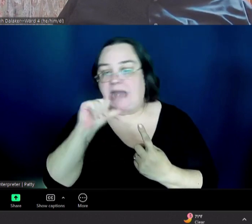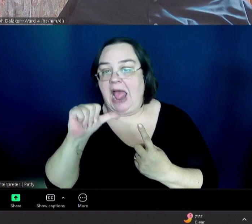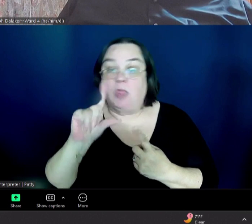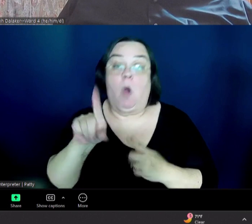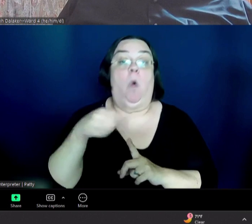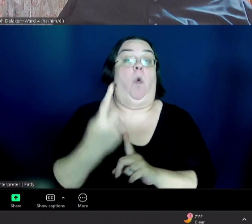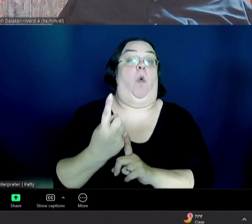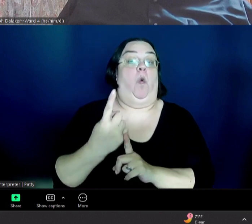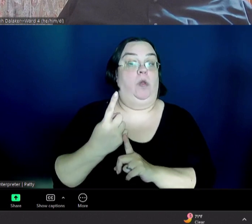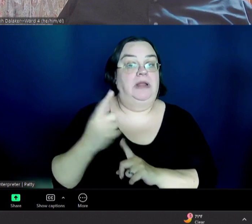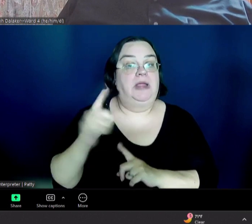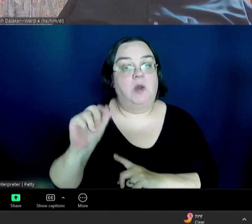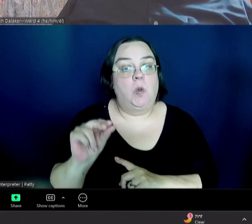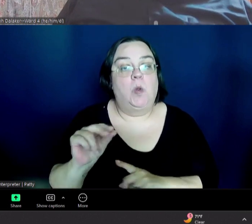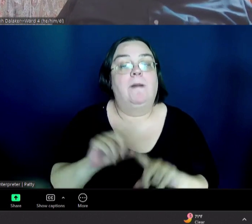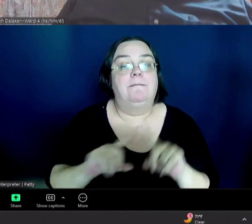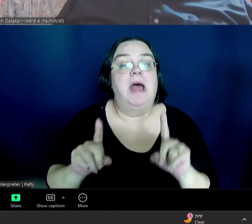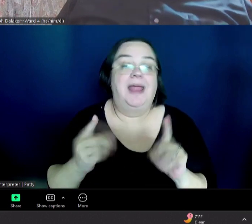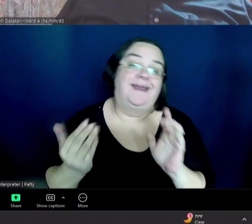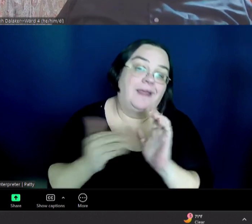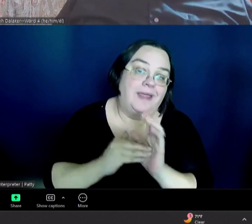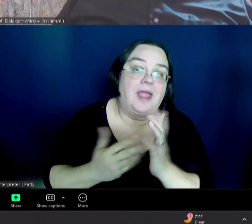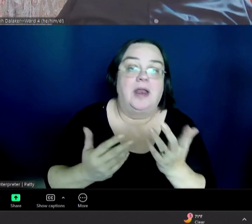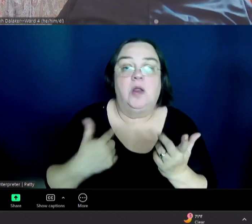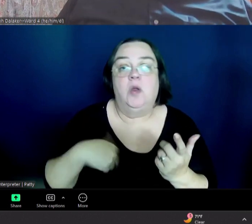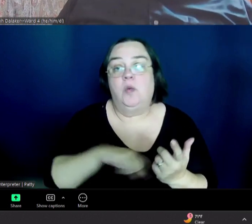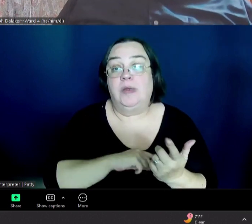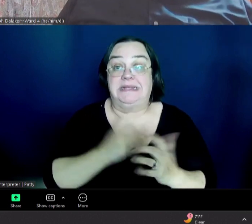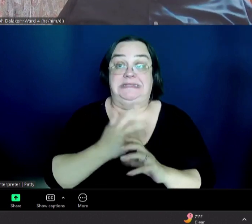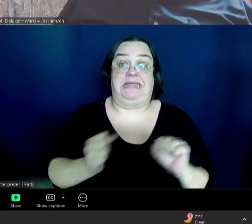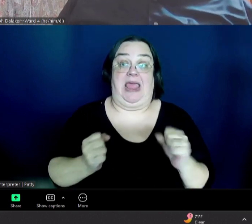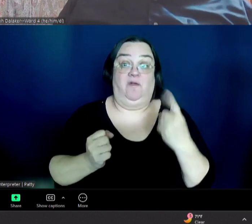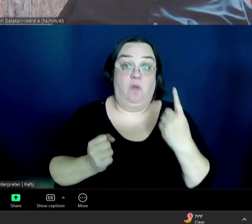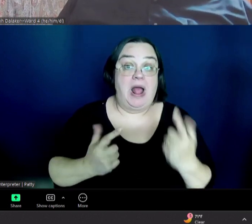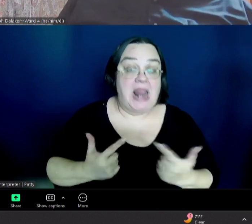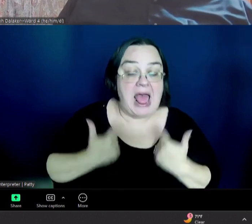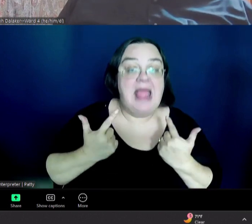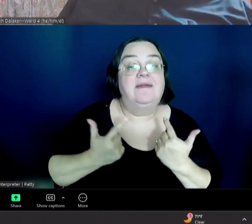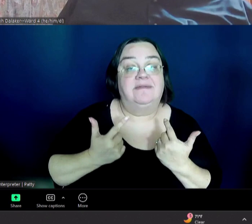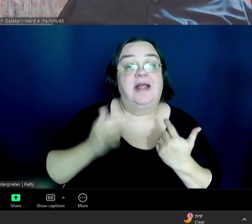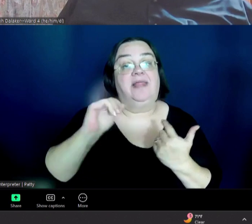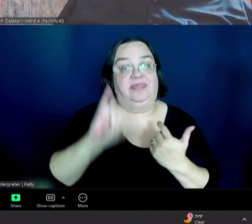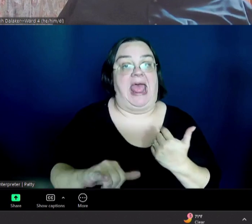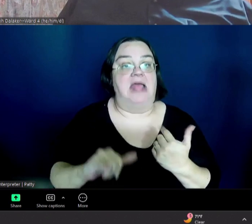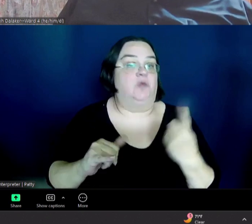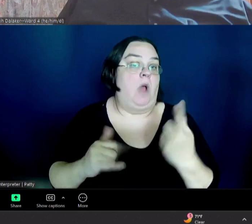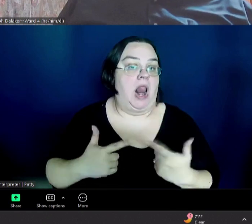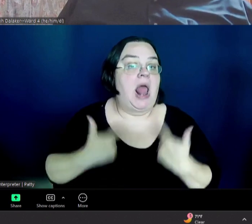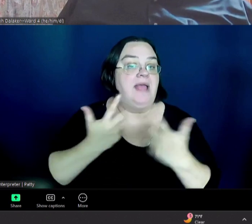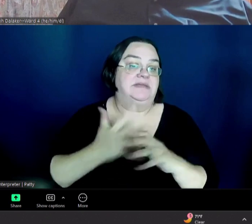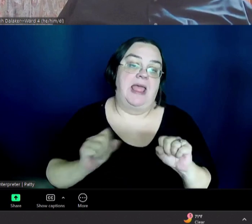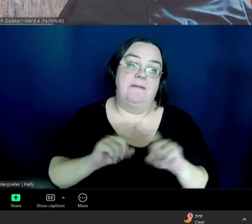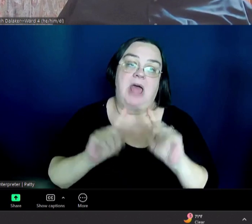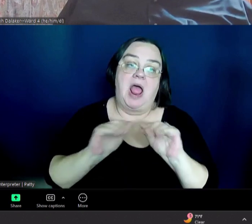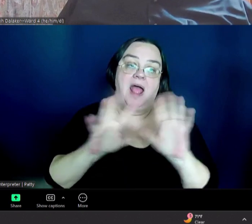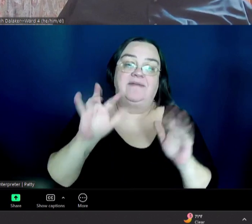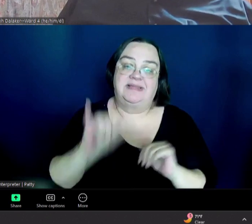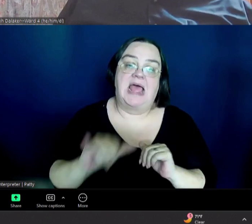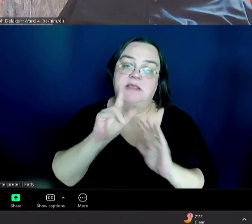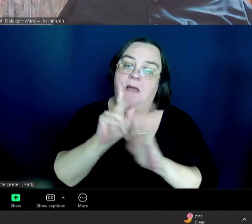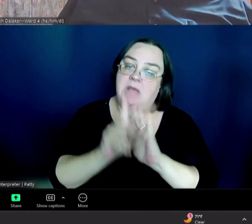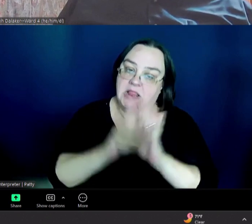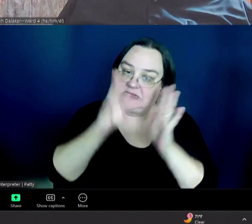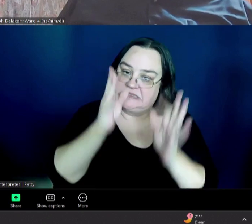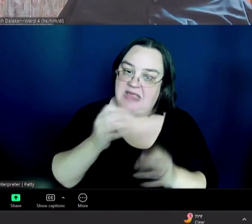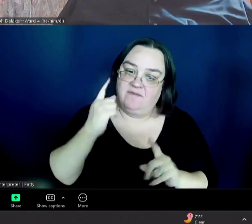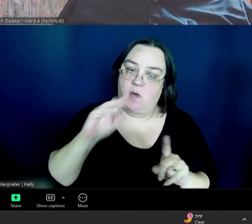but again, we save one life, we save one life. But ultimately, that is a policy decision for the mayor and council, and I'd